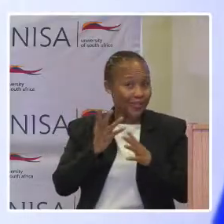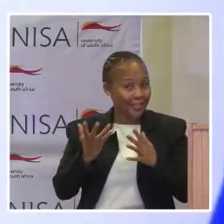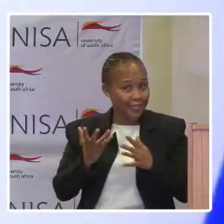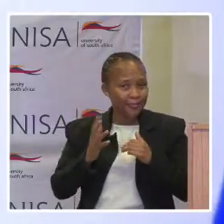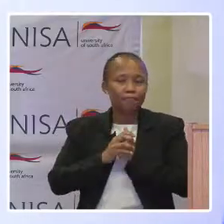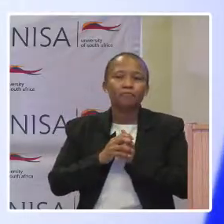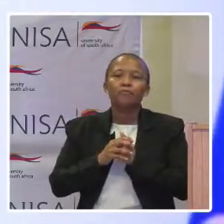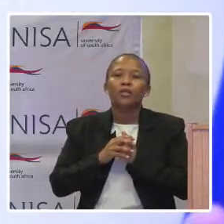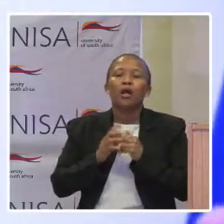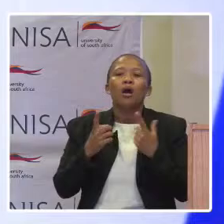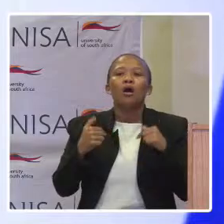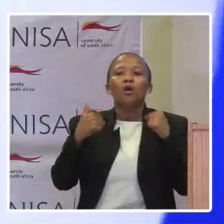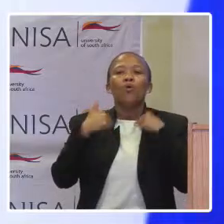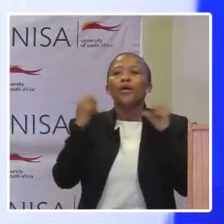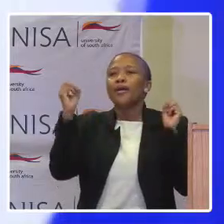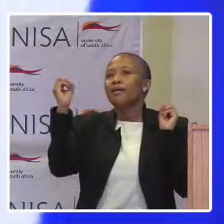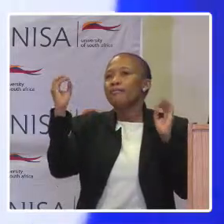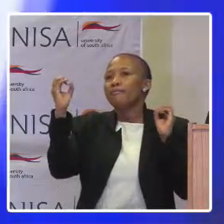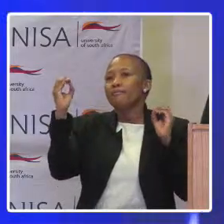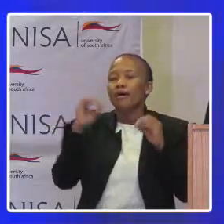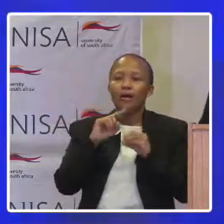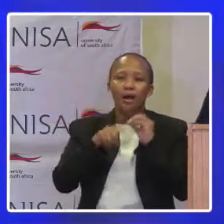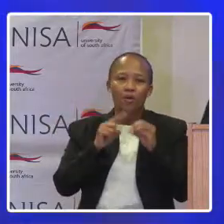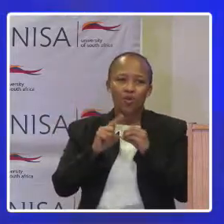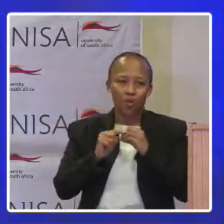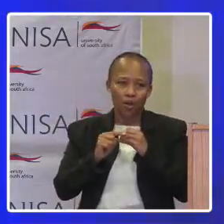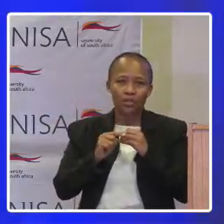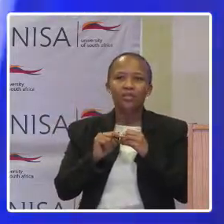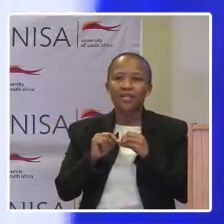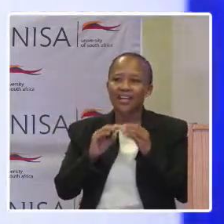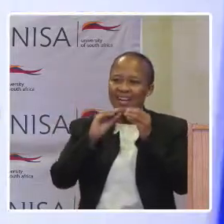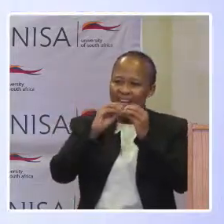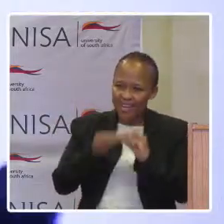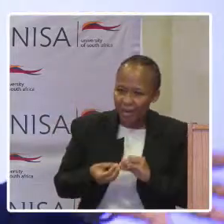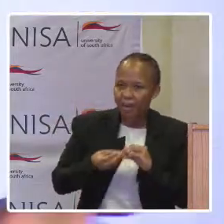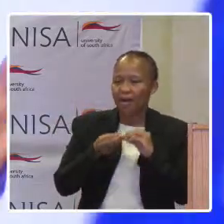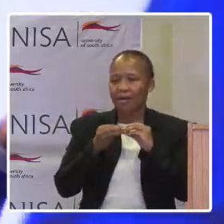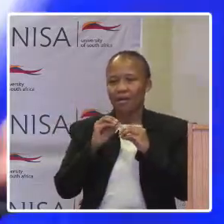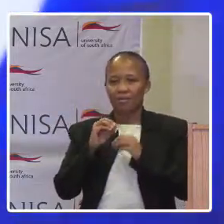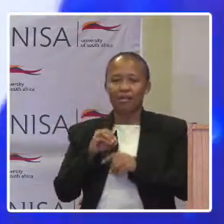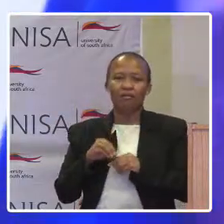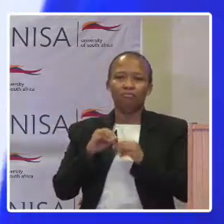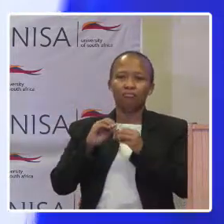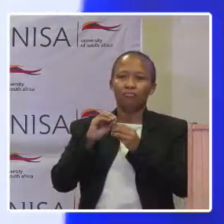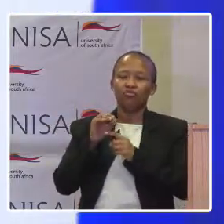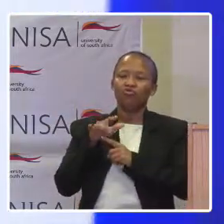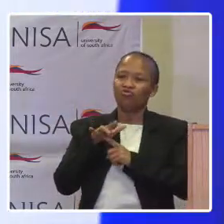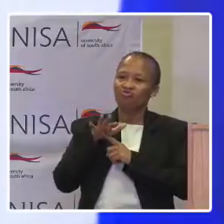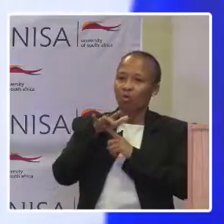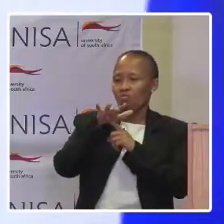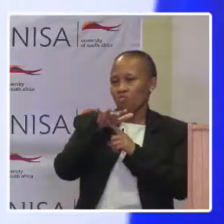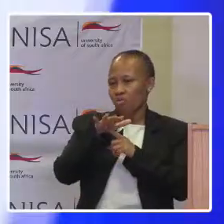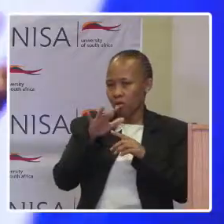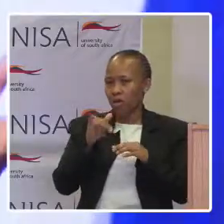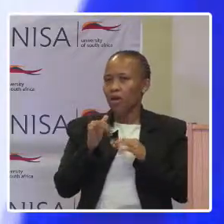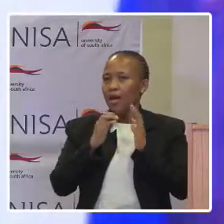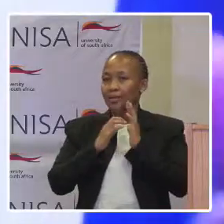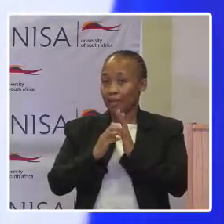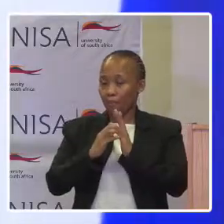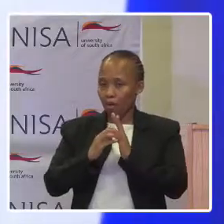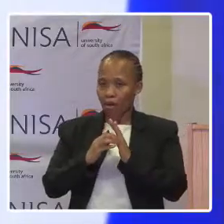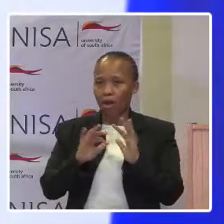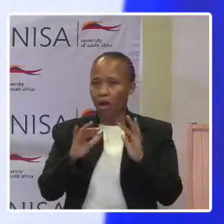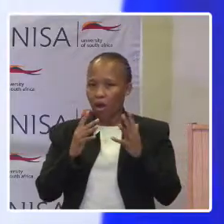the actual repairing and manufacturing of drone components, as an example. The coding of